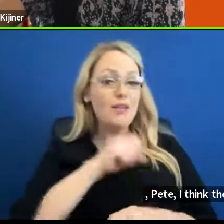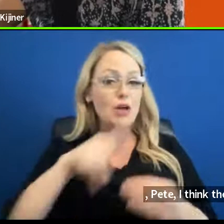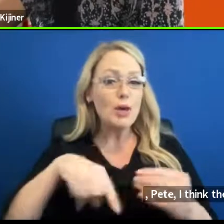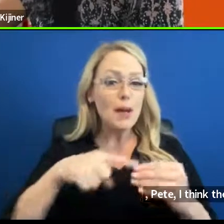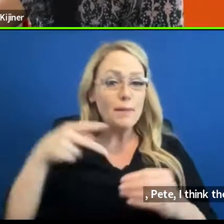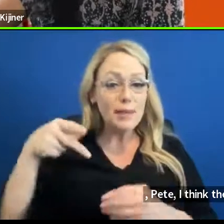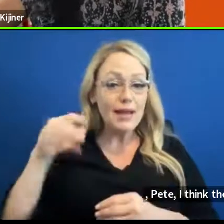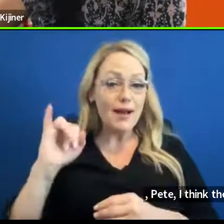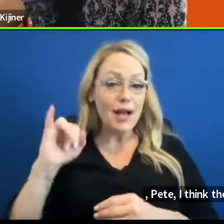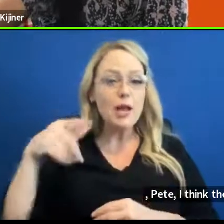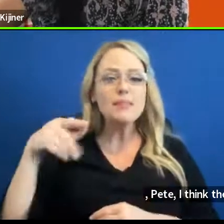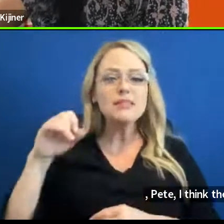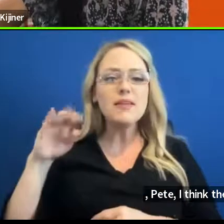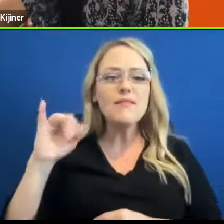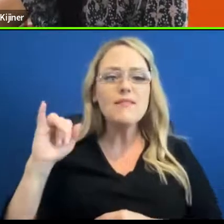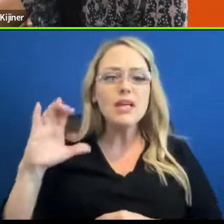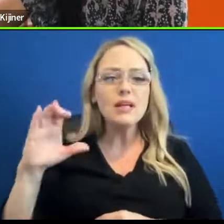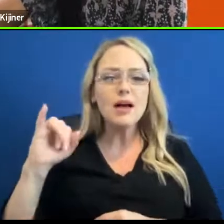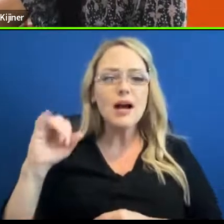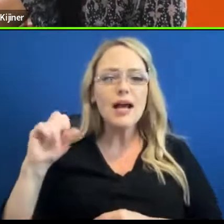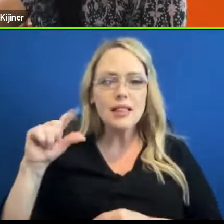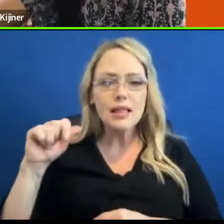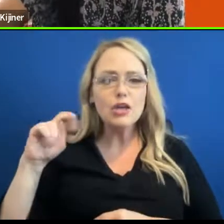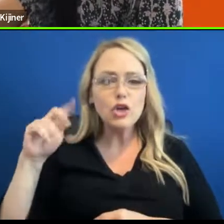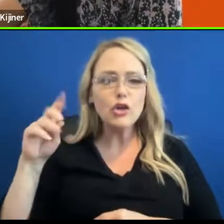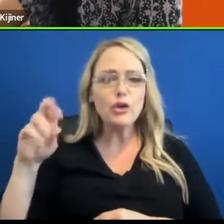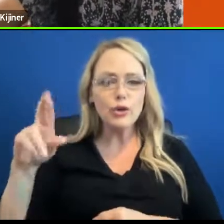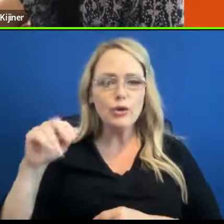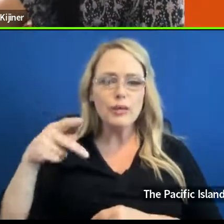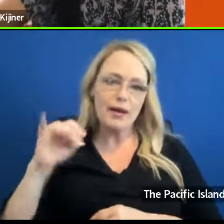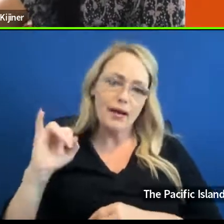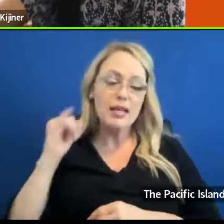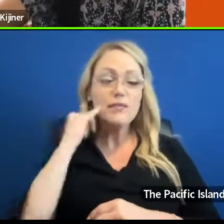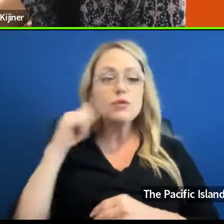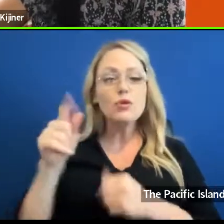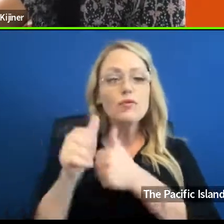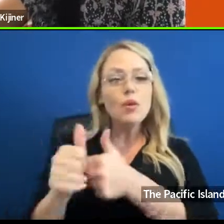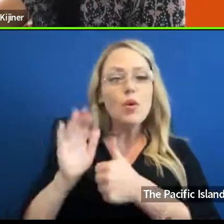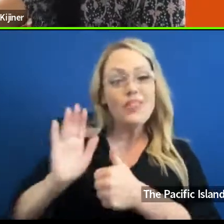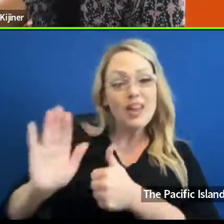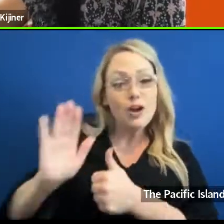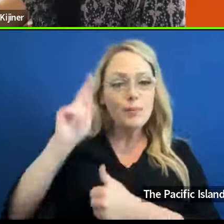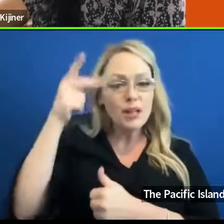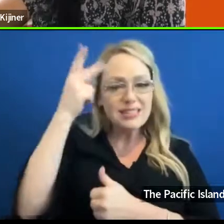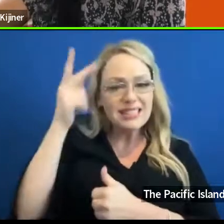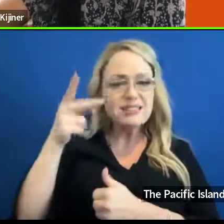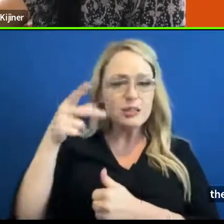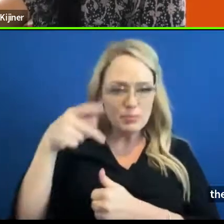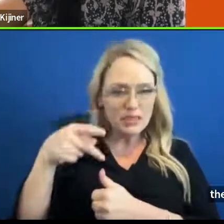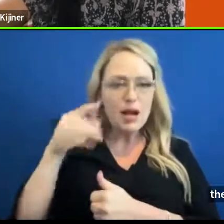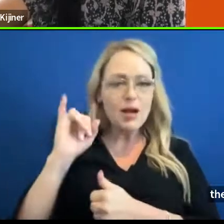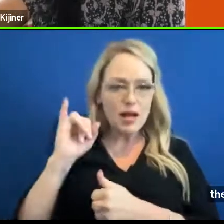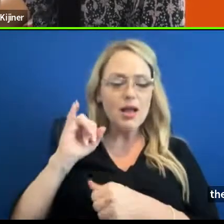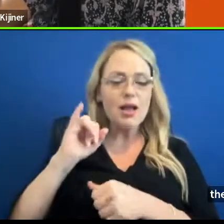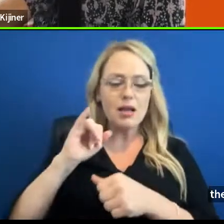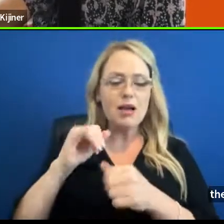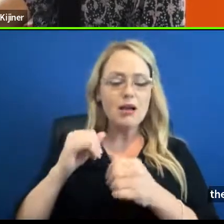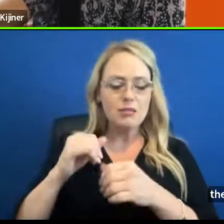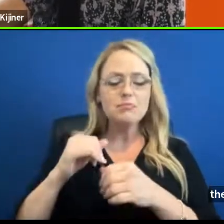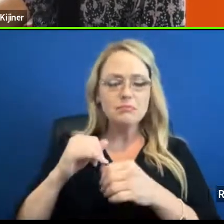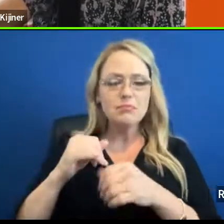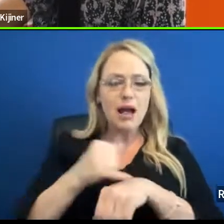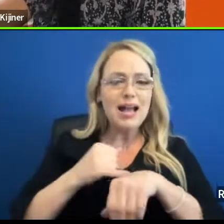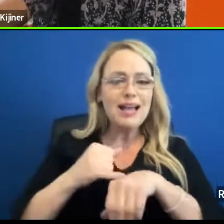Islander community, and if you're following the regional Pacific politics, you know, Pacific Island nations have been really good about